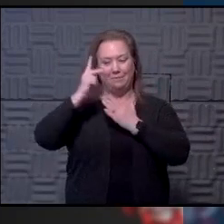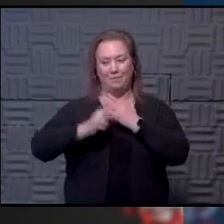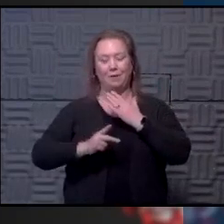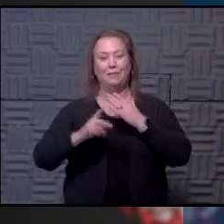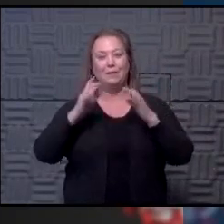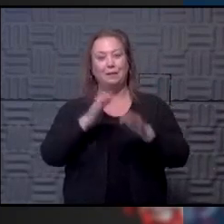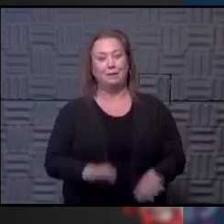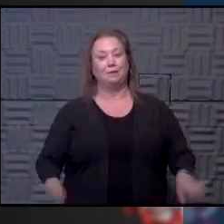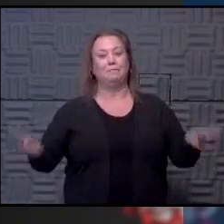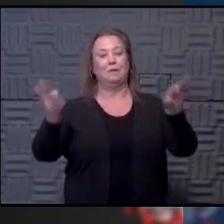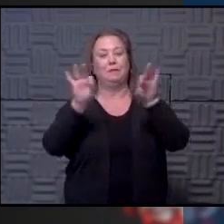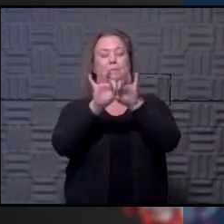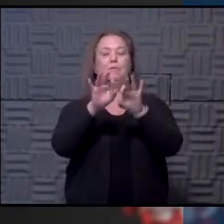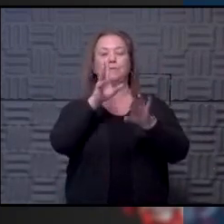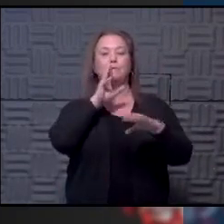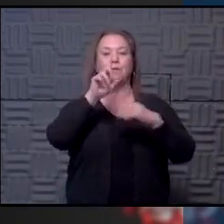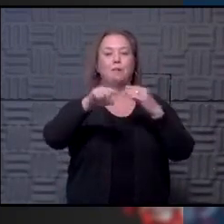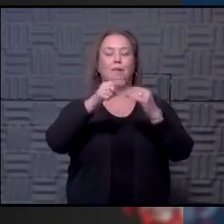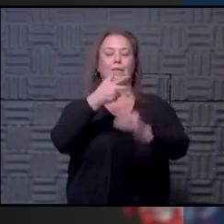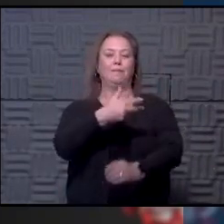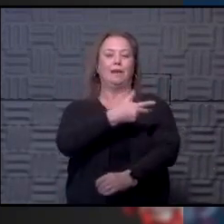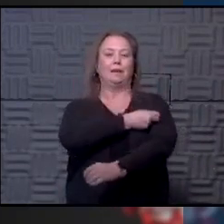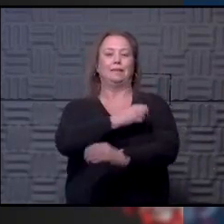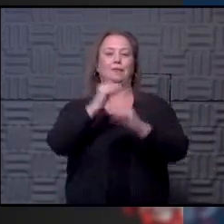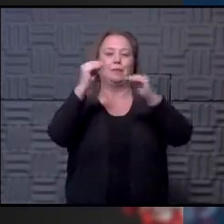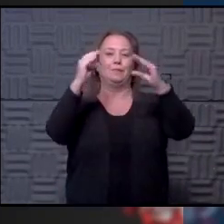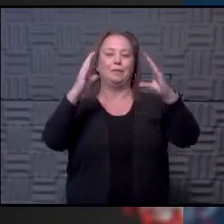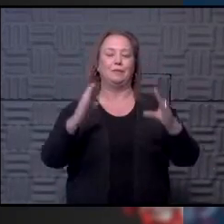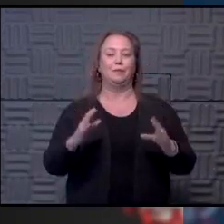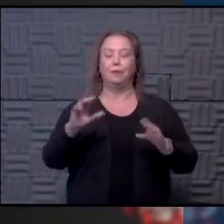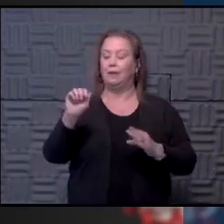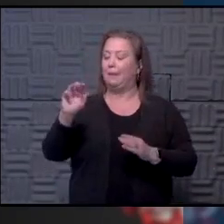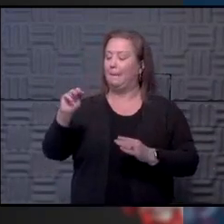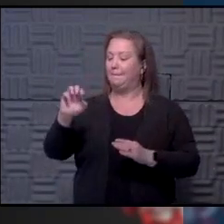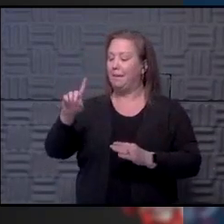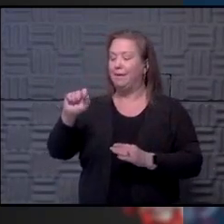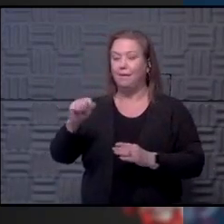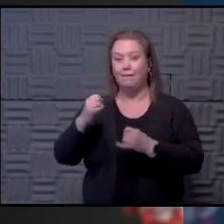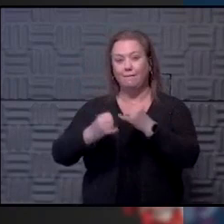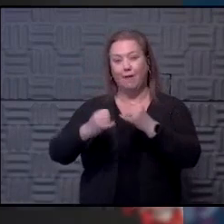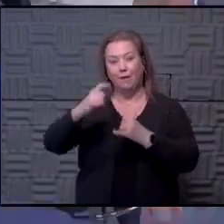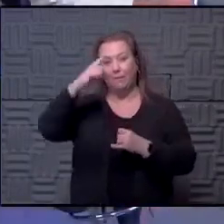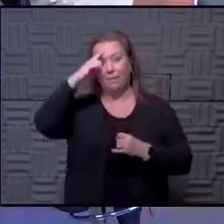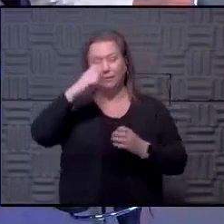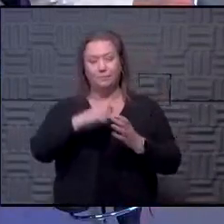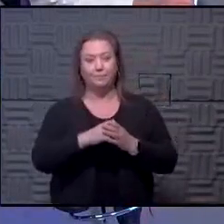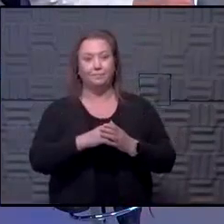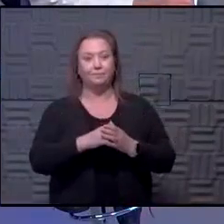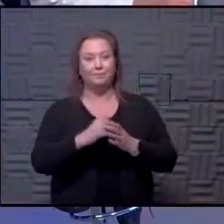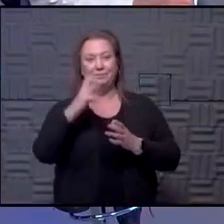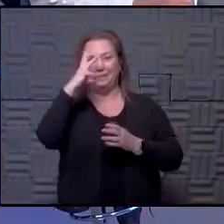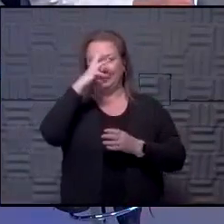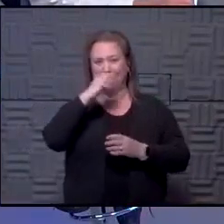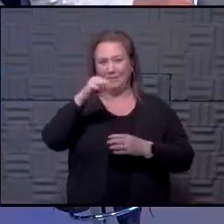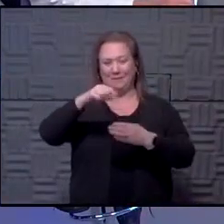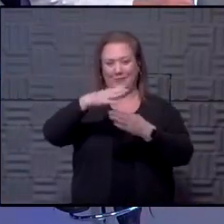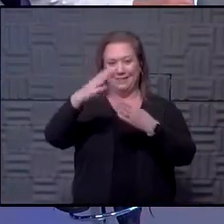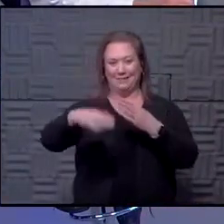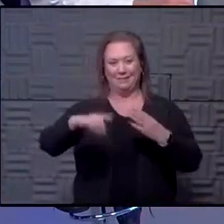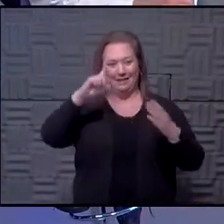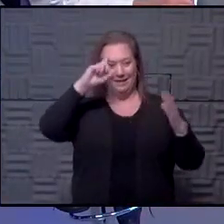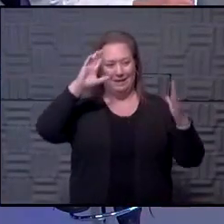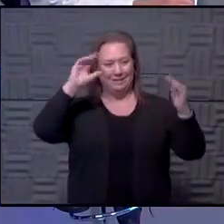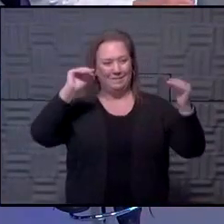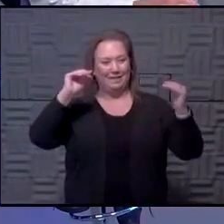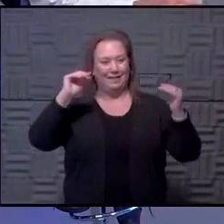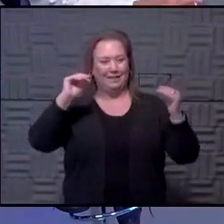really important because we really want to talk about the vaccination of teachers. Amanda, final thoughts for today? It's going to be beautiful this weekend, so hopefully